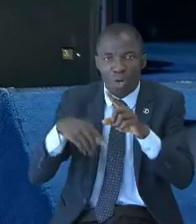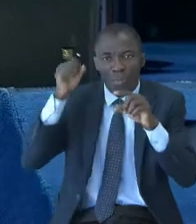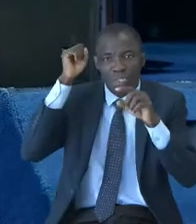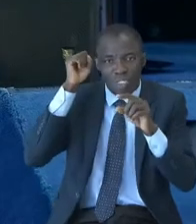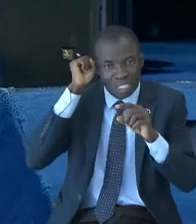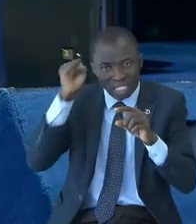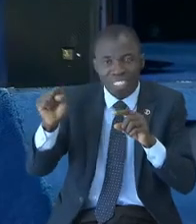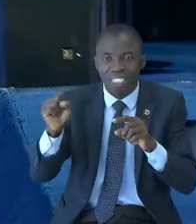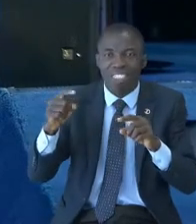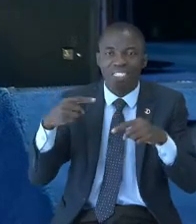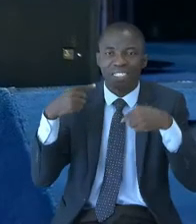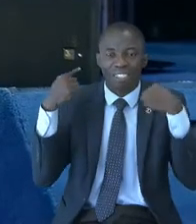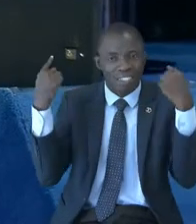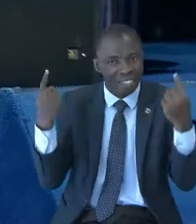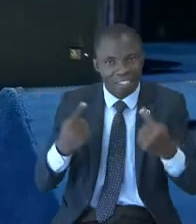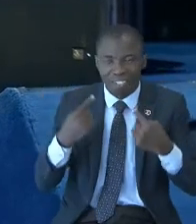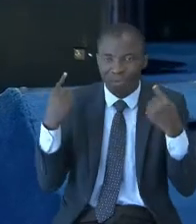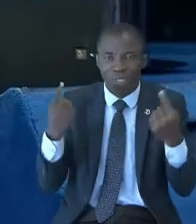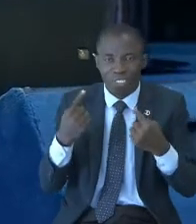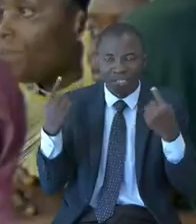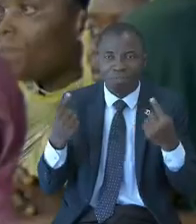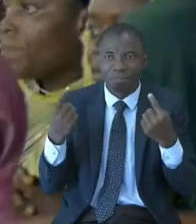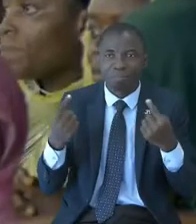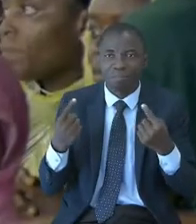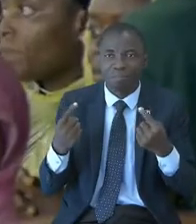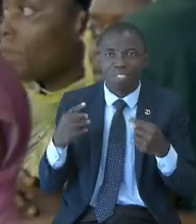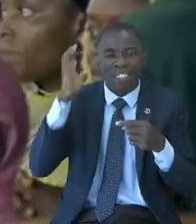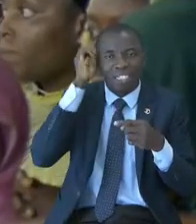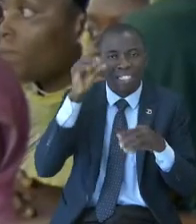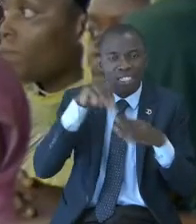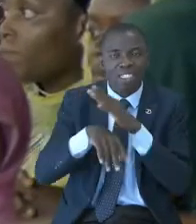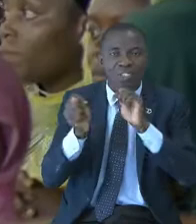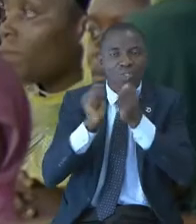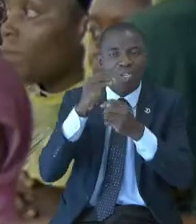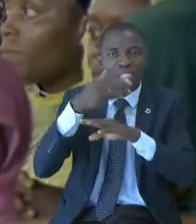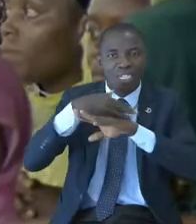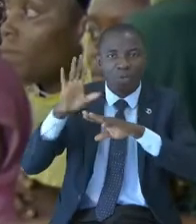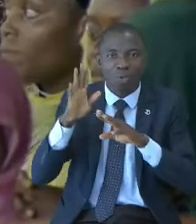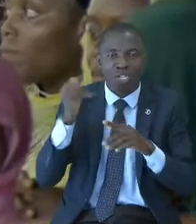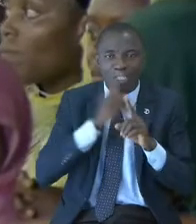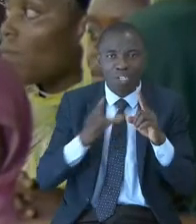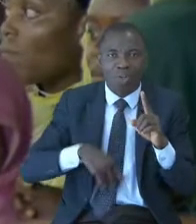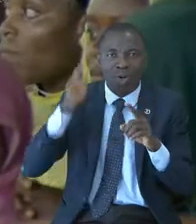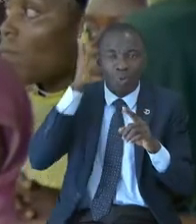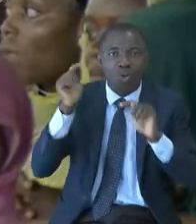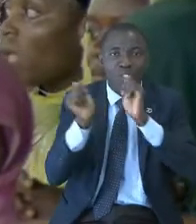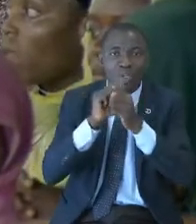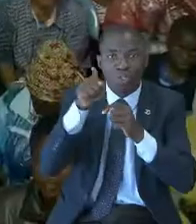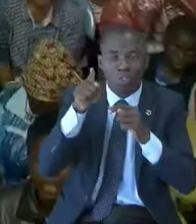from your iniquity. In turning away, the Lord will turn